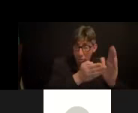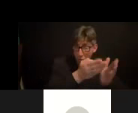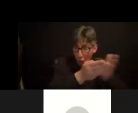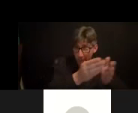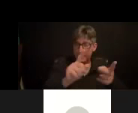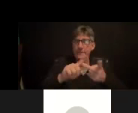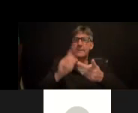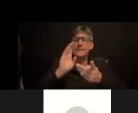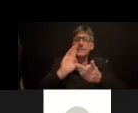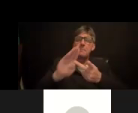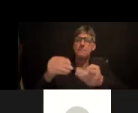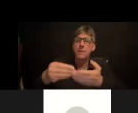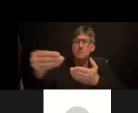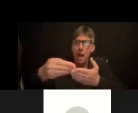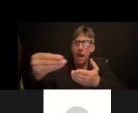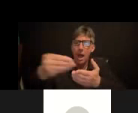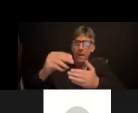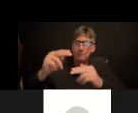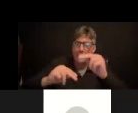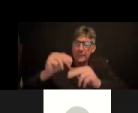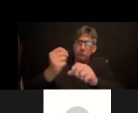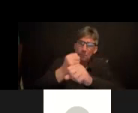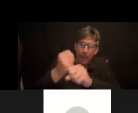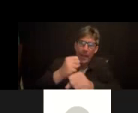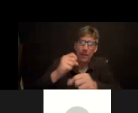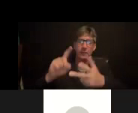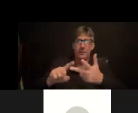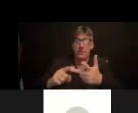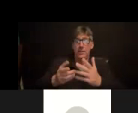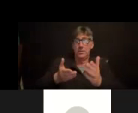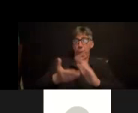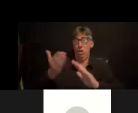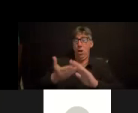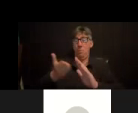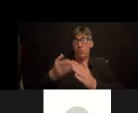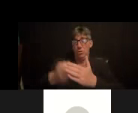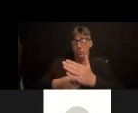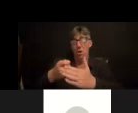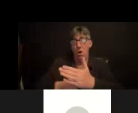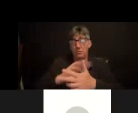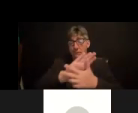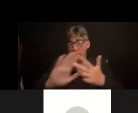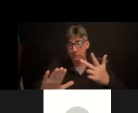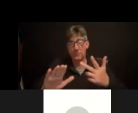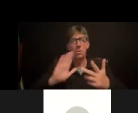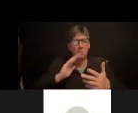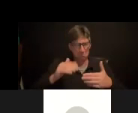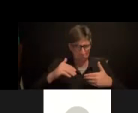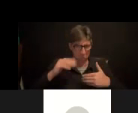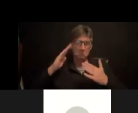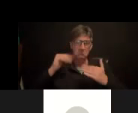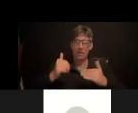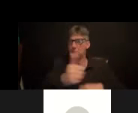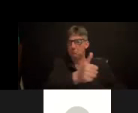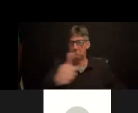operating costs. And the service in particular is ensuring that we will continue to run commuter rail post 9